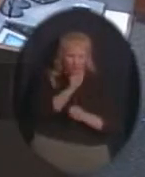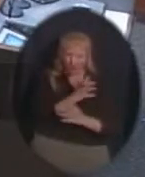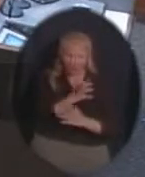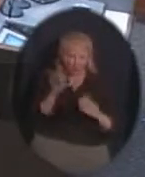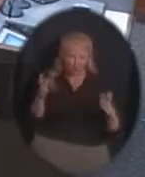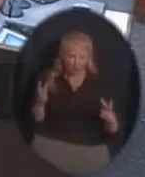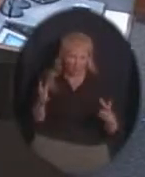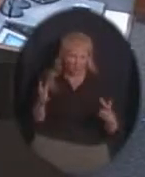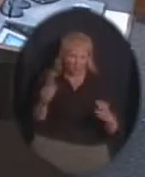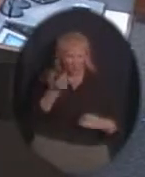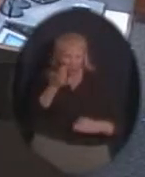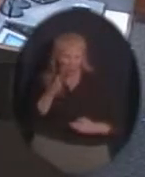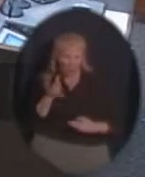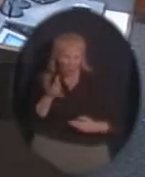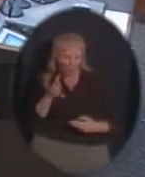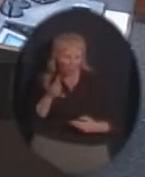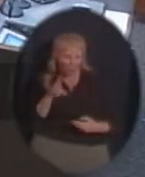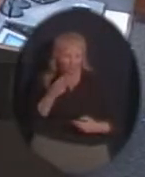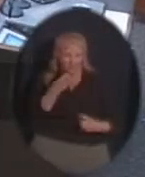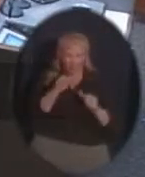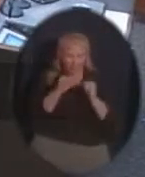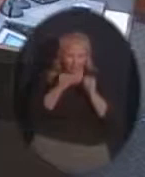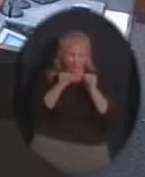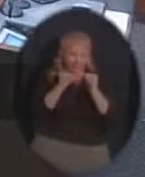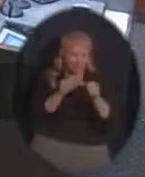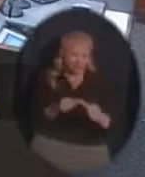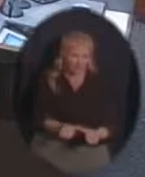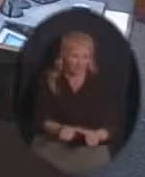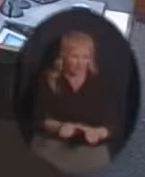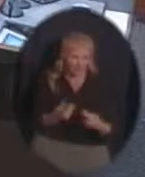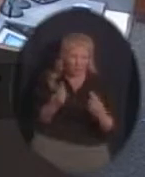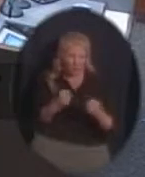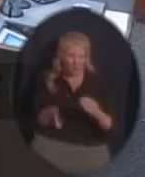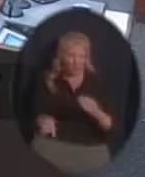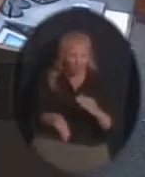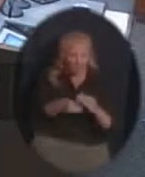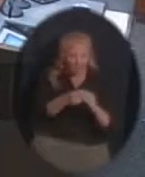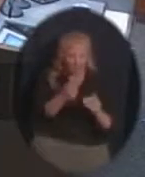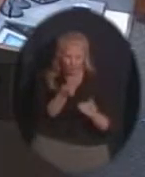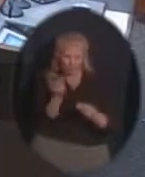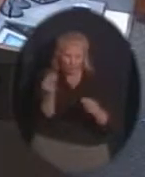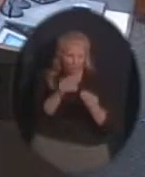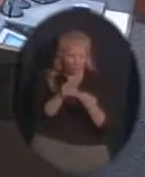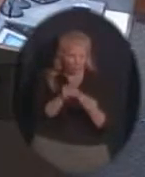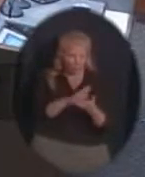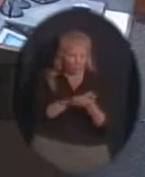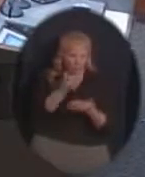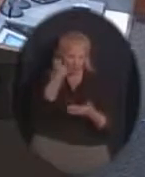the option to say, let's continue it and try a few more of the schools that have high interest.